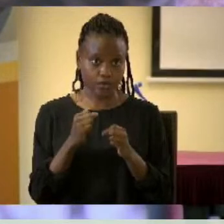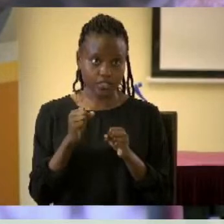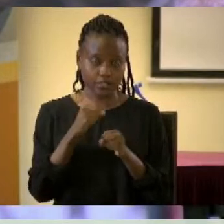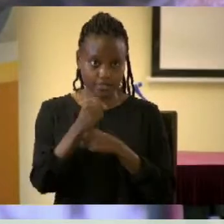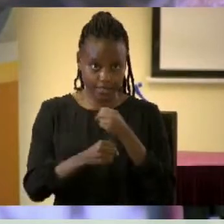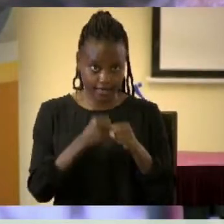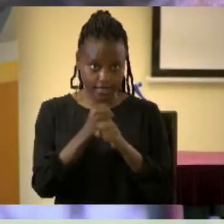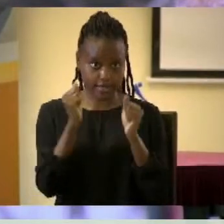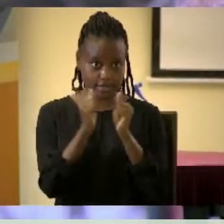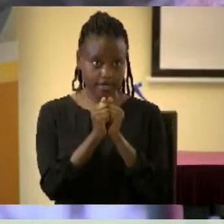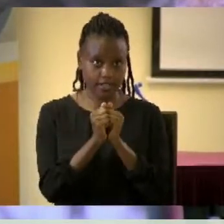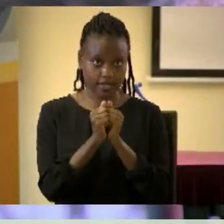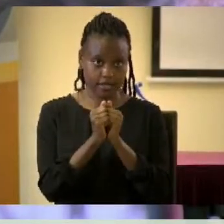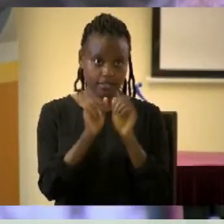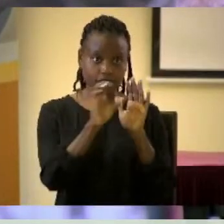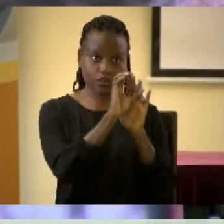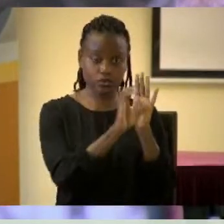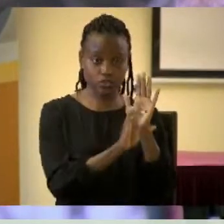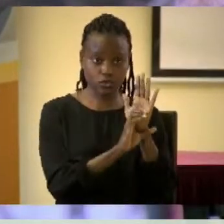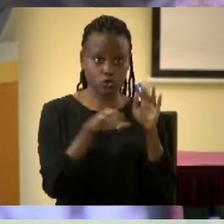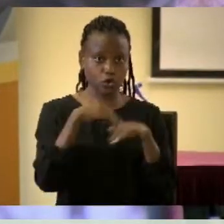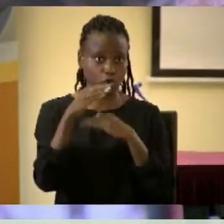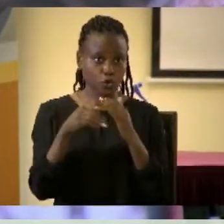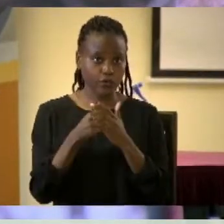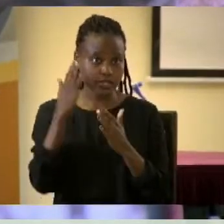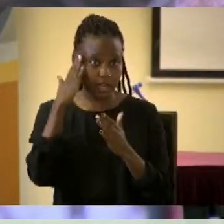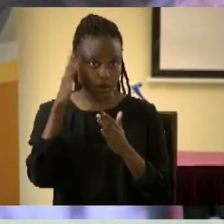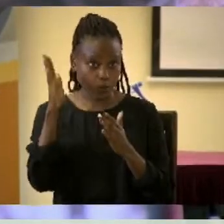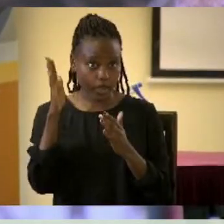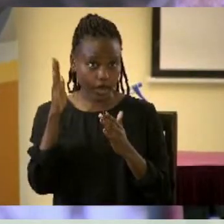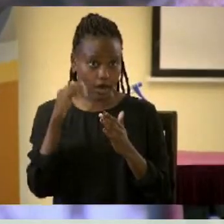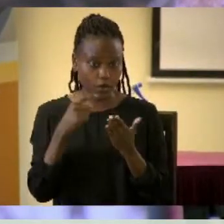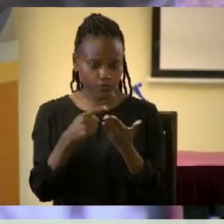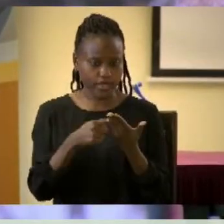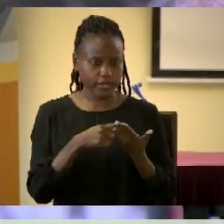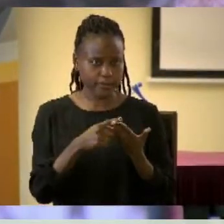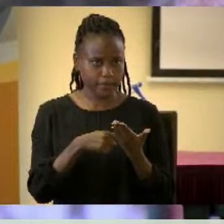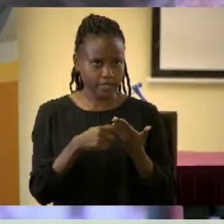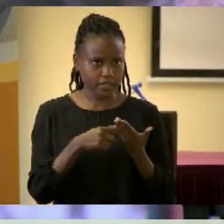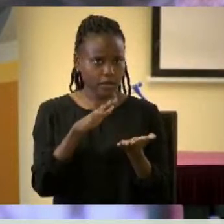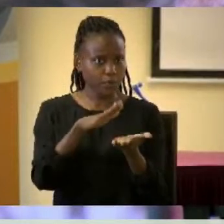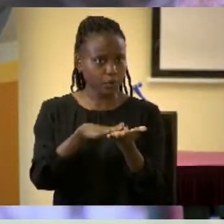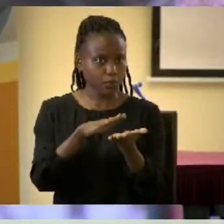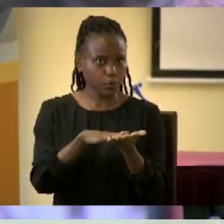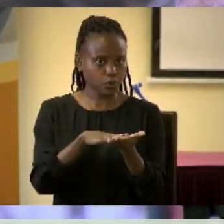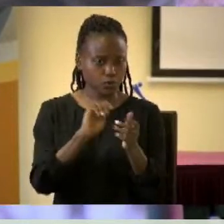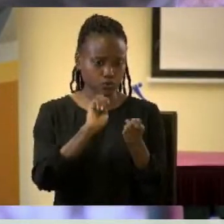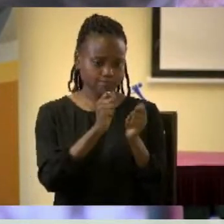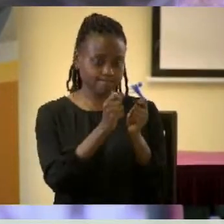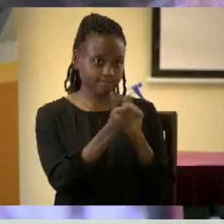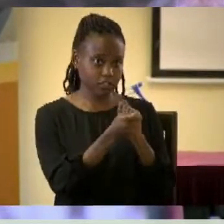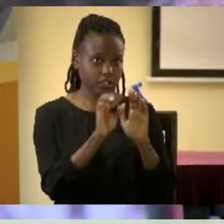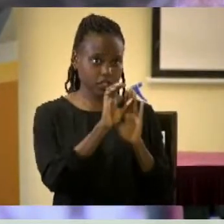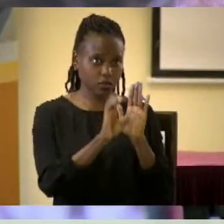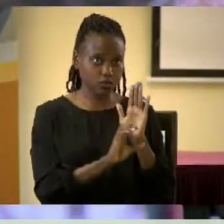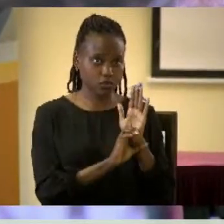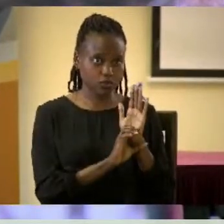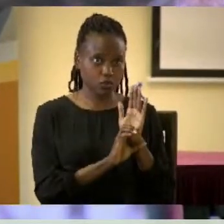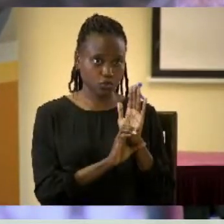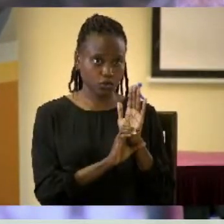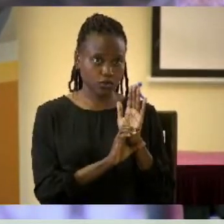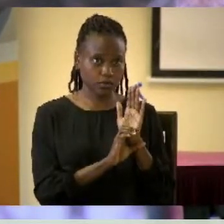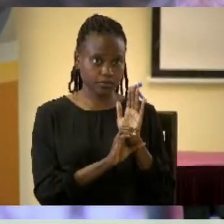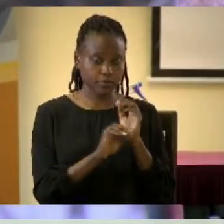the Constitution. We are all aware of the raging debates on the proposals to amend the Constitution, and the Academy